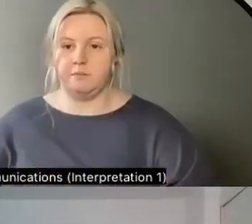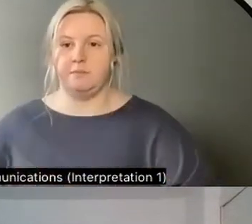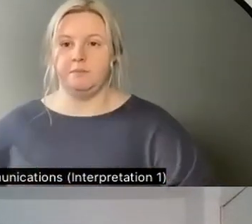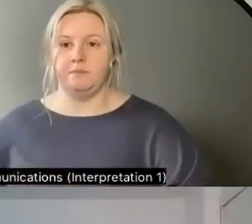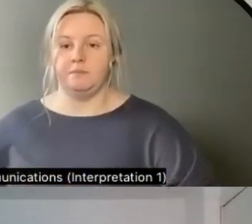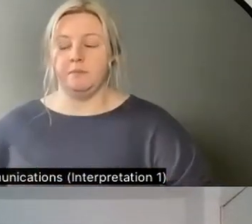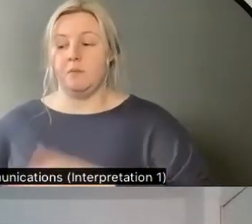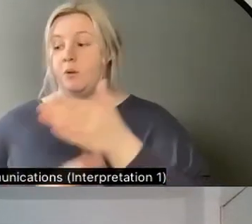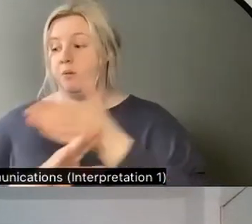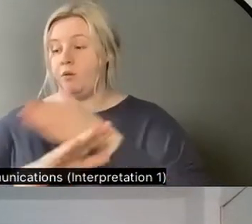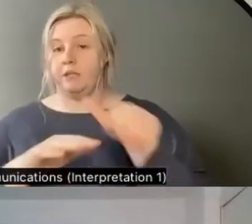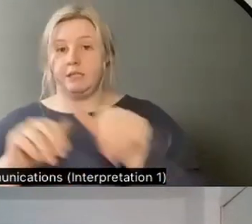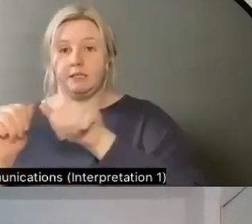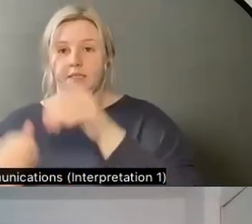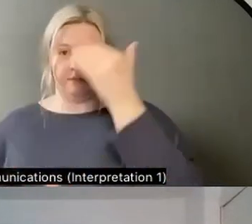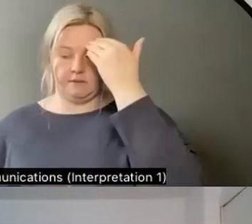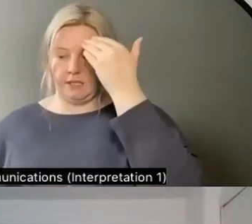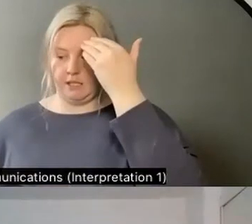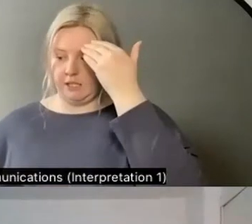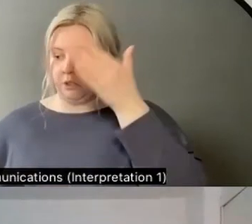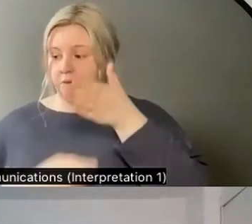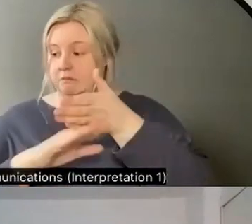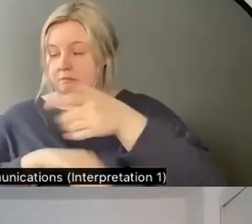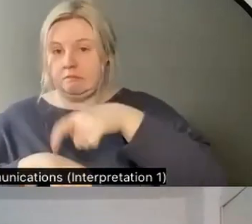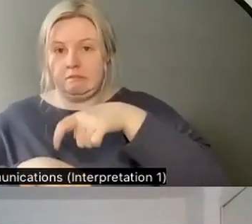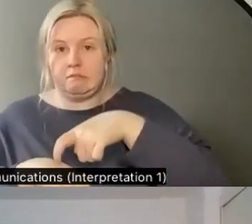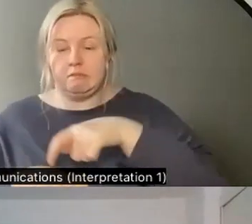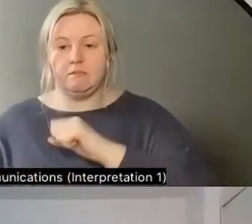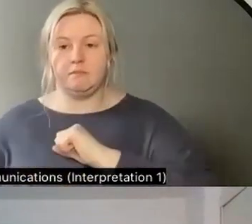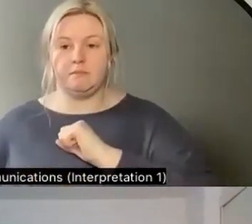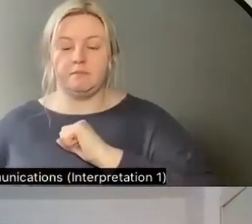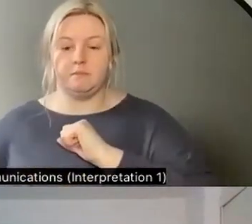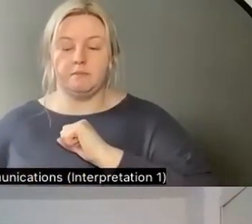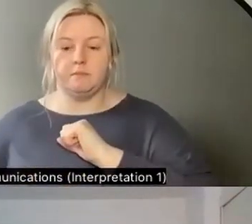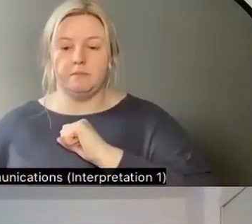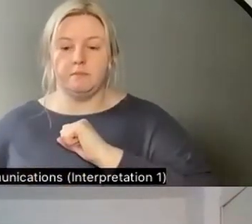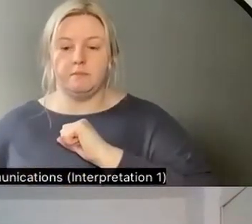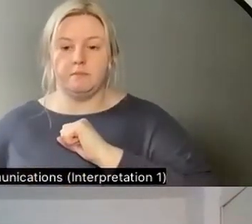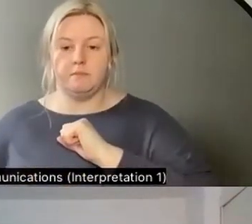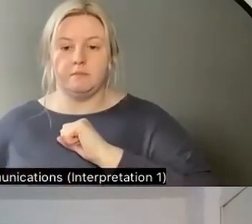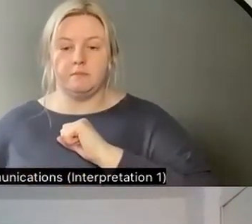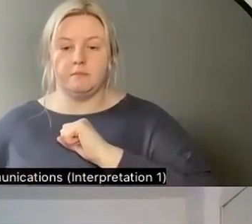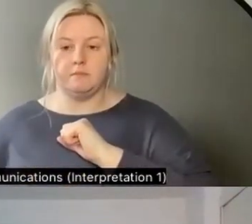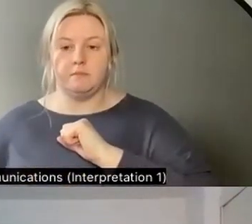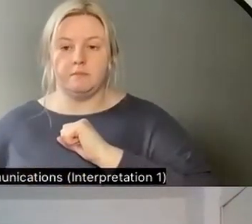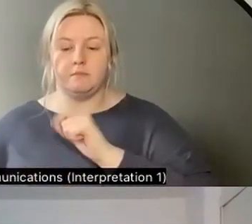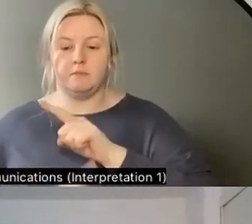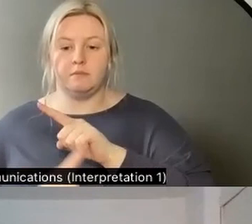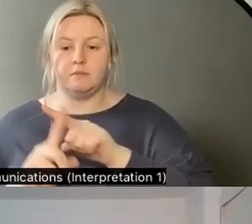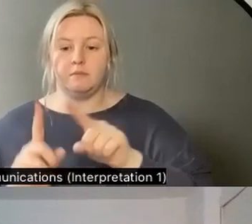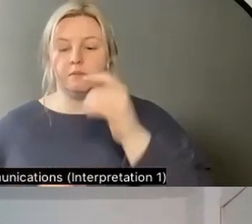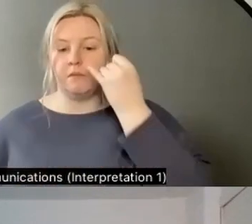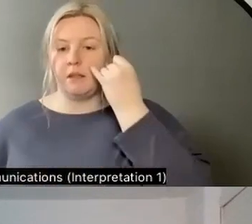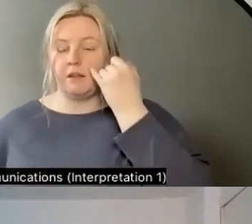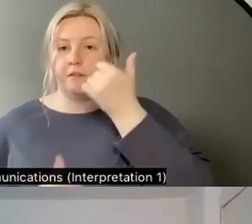Before we leave, I know that we're just at our time, but we would like, if each panelist